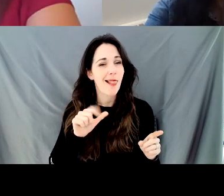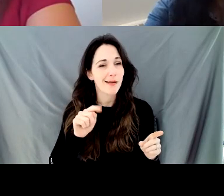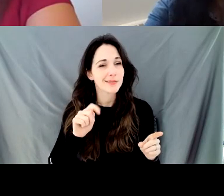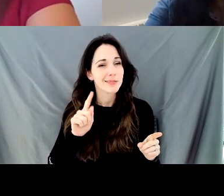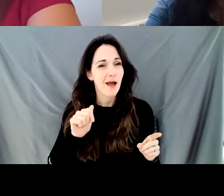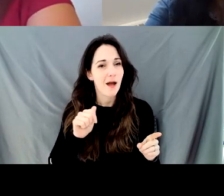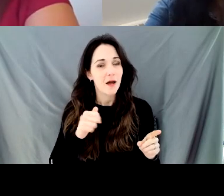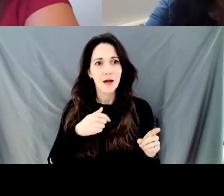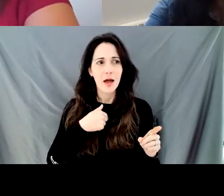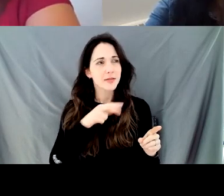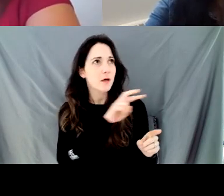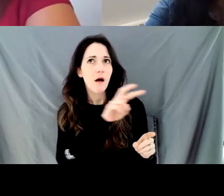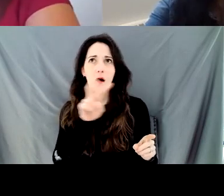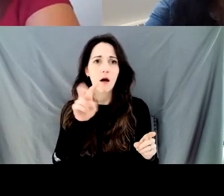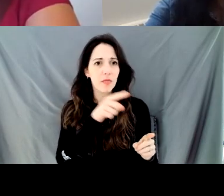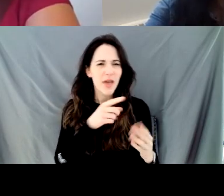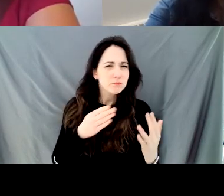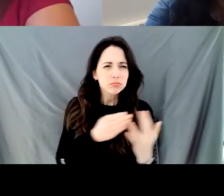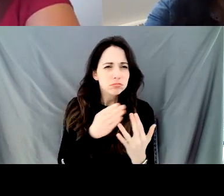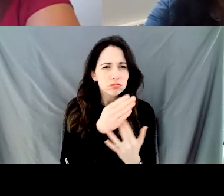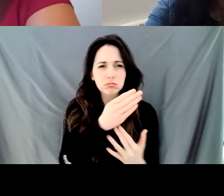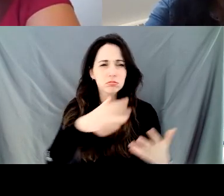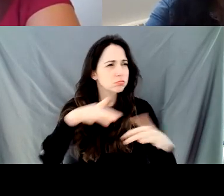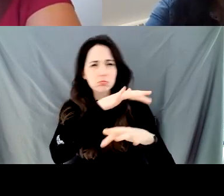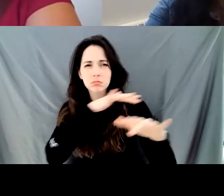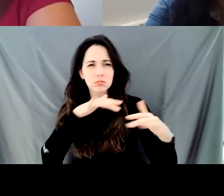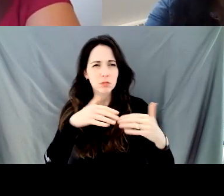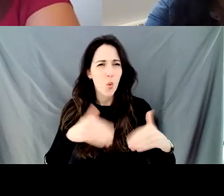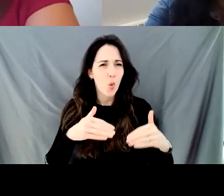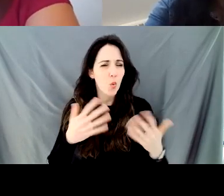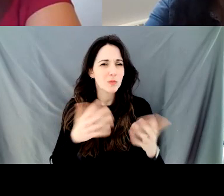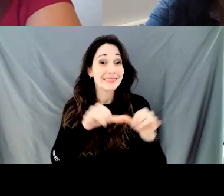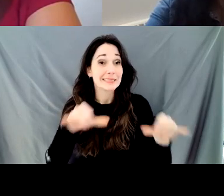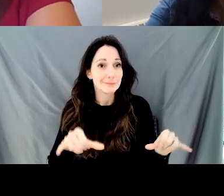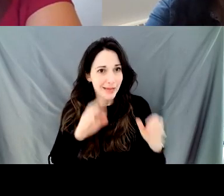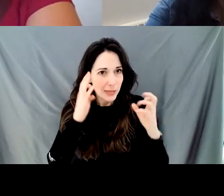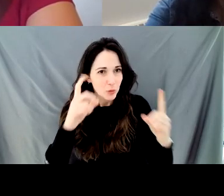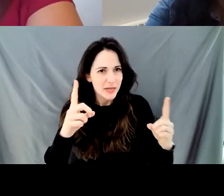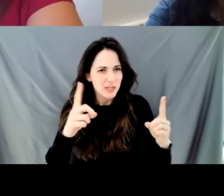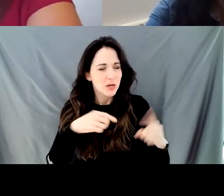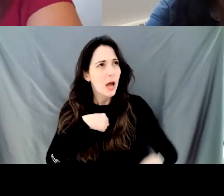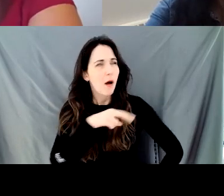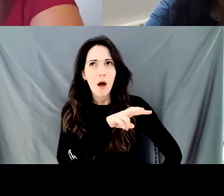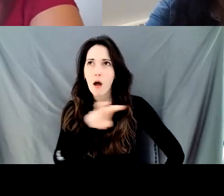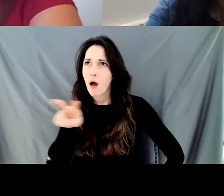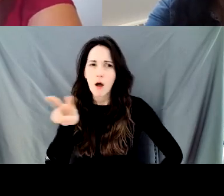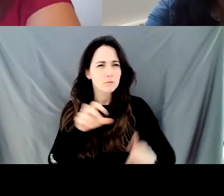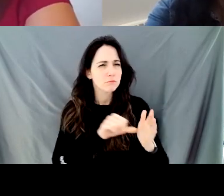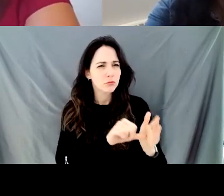moved through the political jungle gym with grace was just so impressive to me. I saw how they